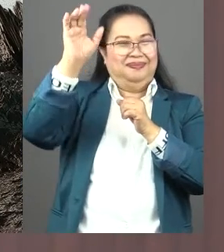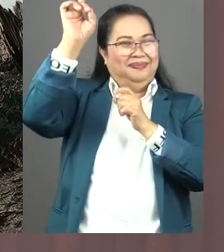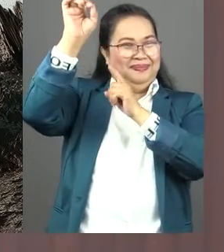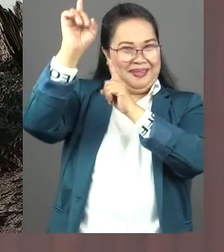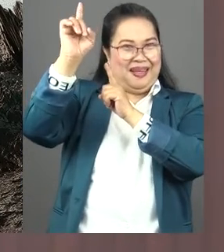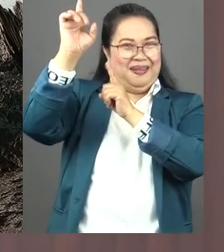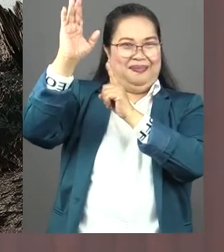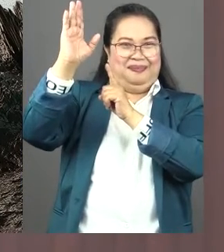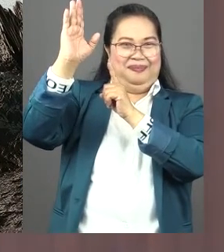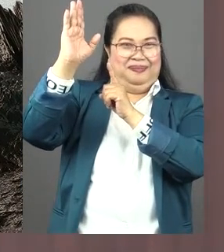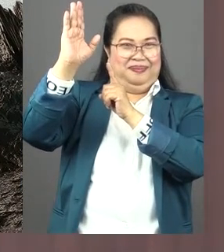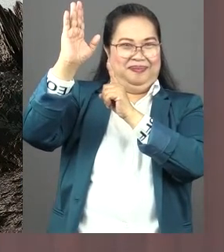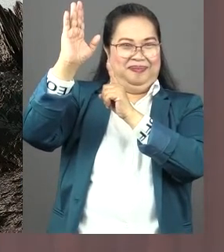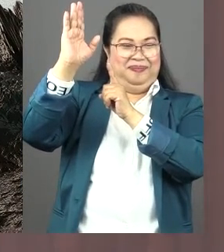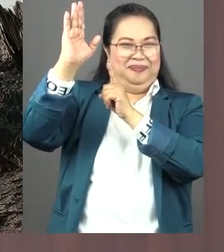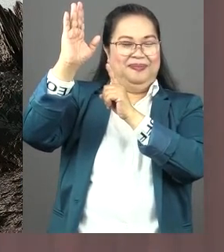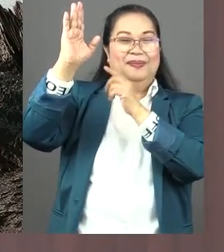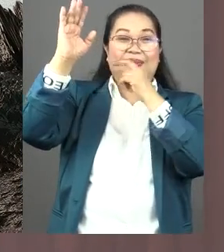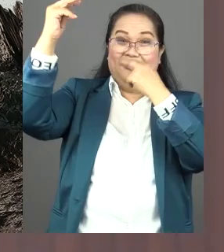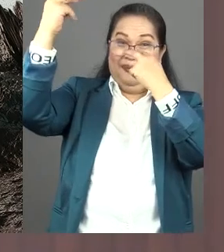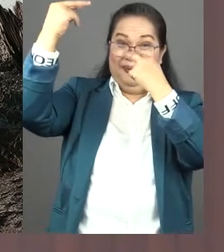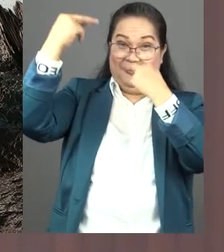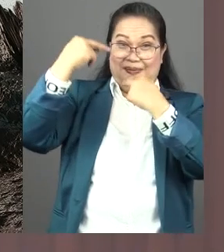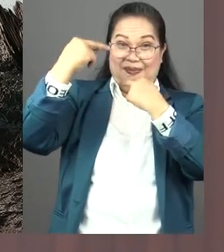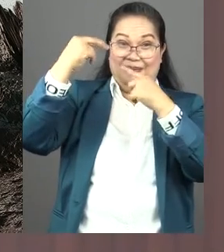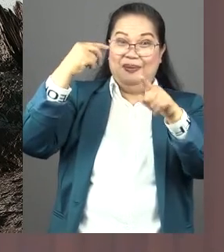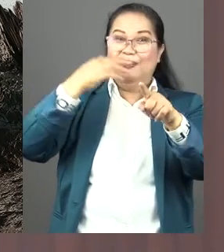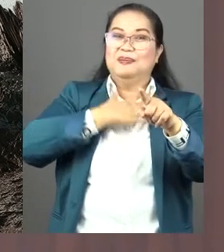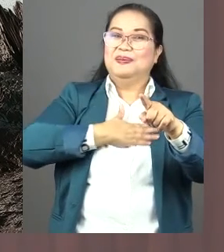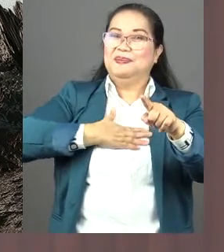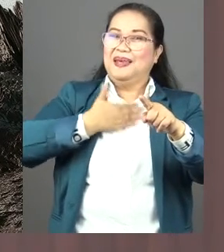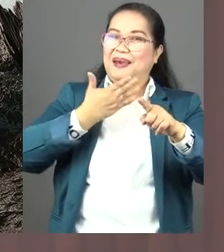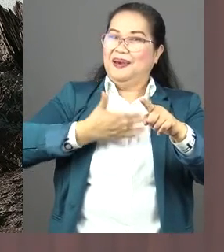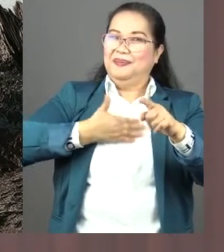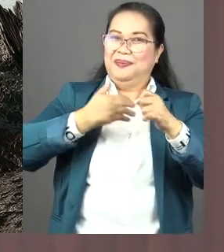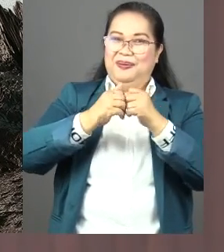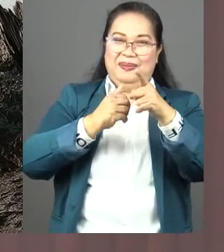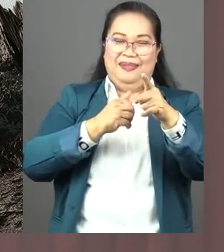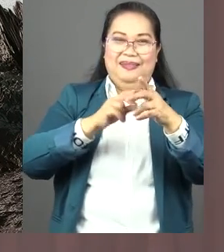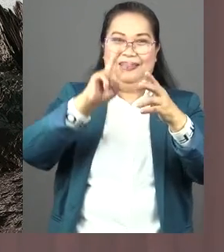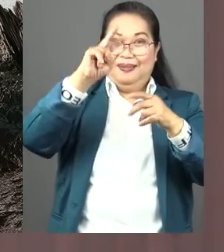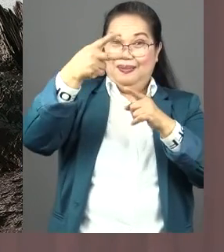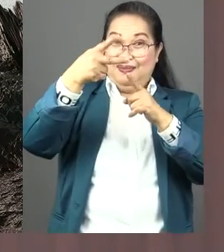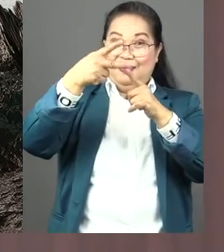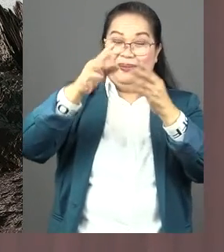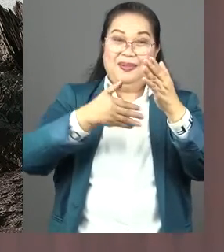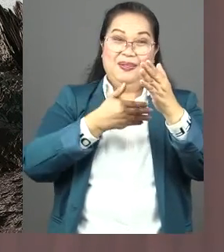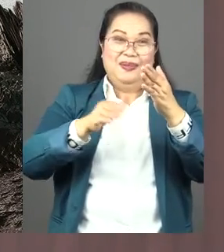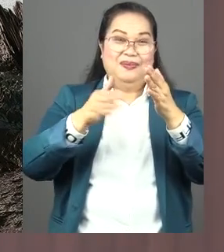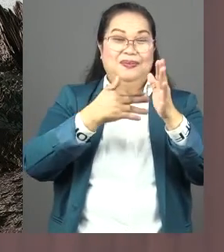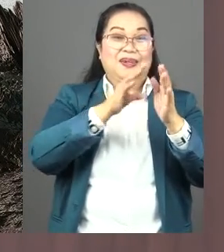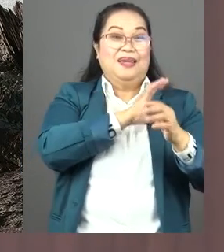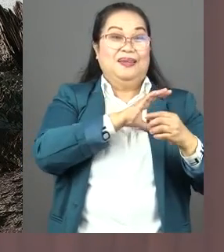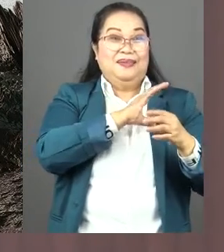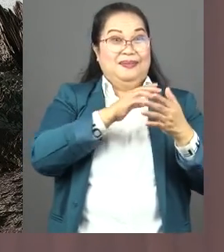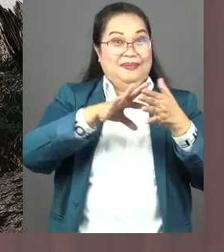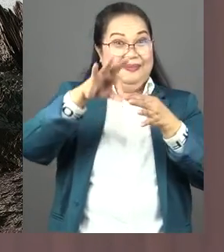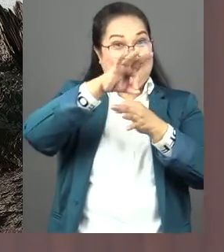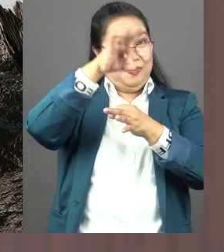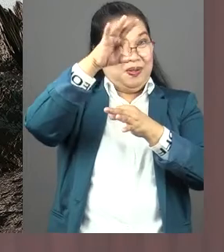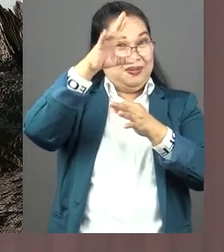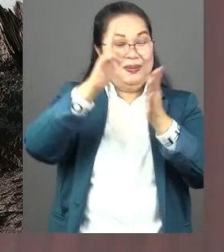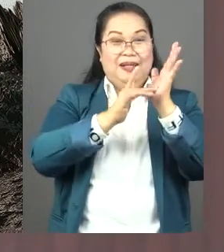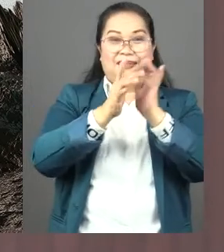of one. And He'll be pleased with you. Number two, singing is one characteristic of spiritual